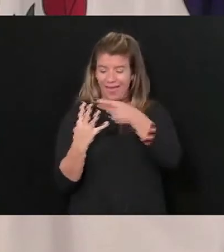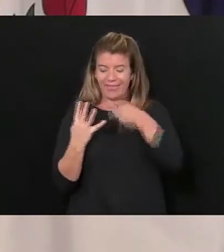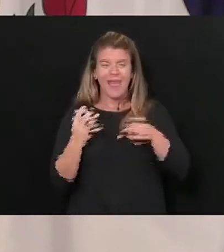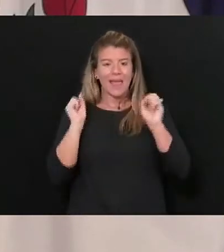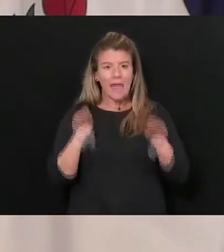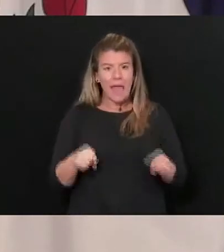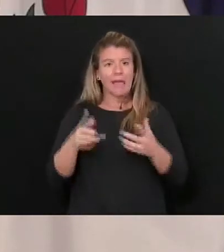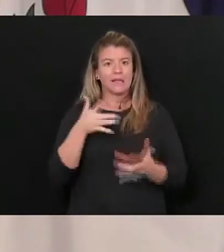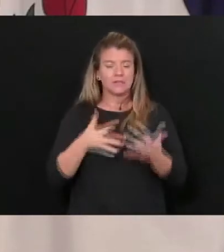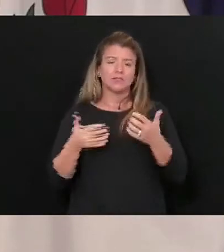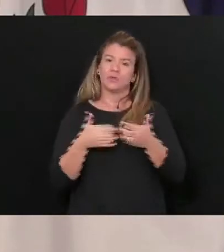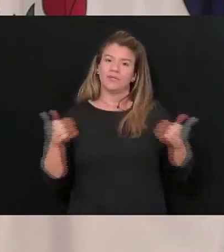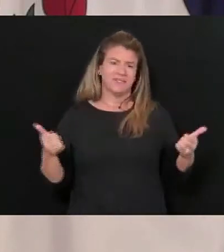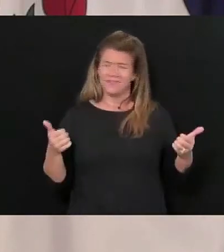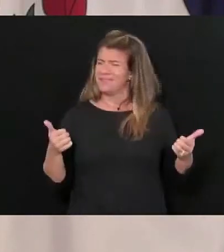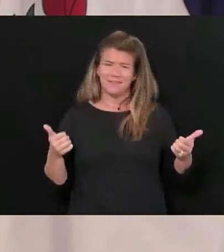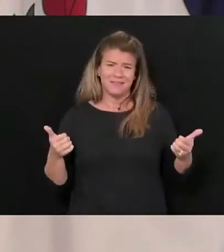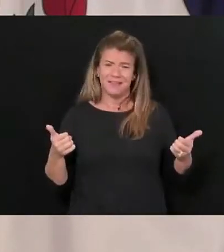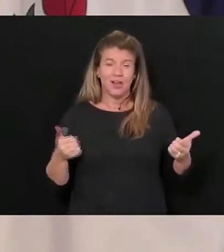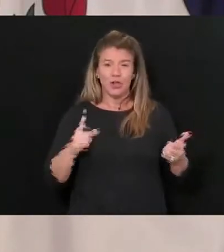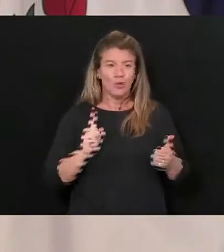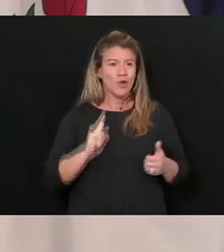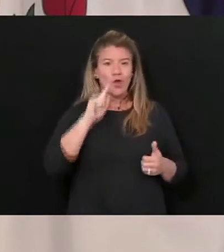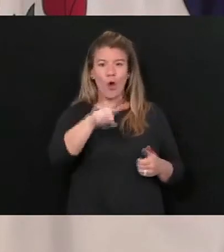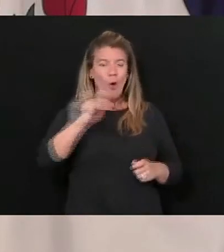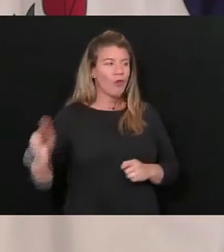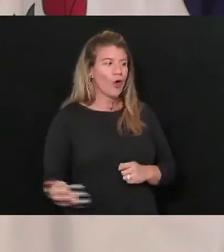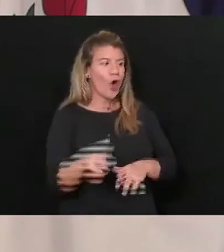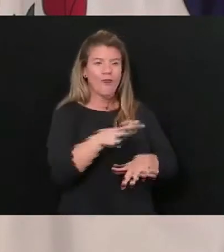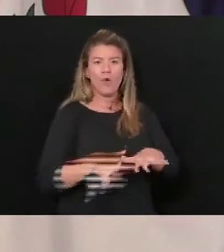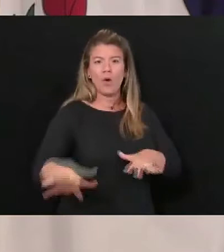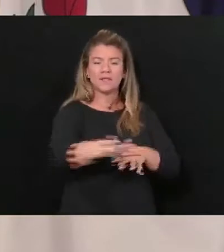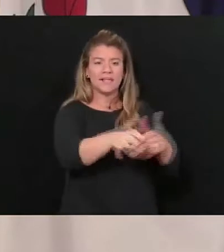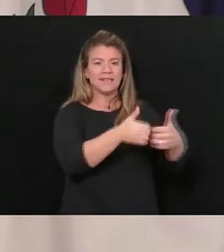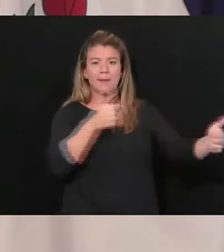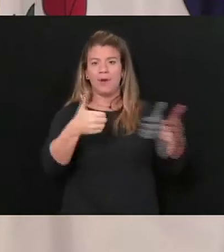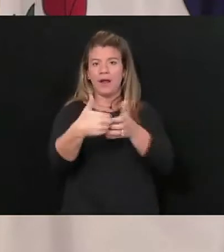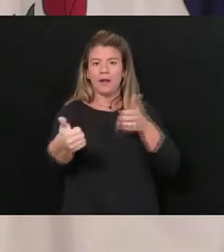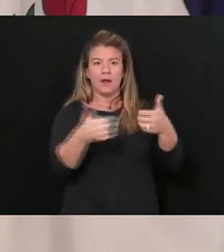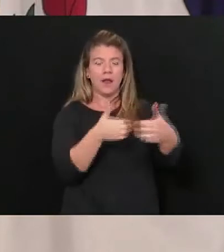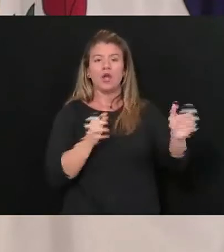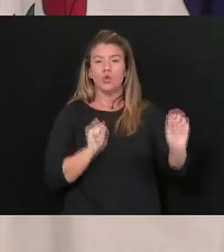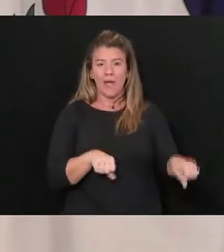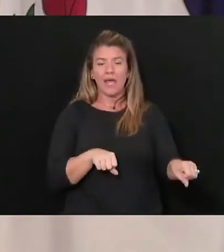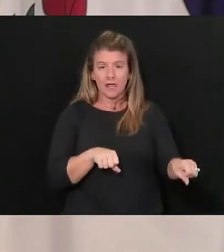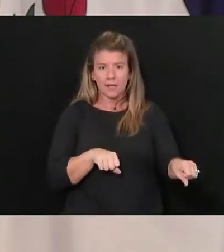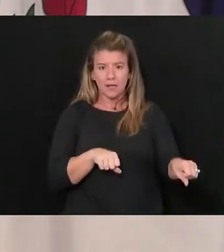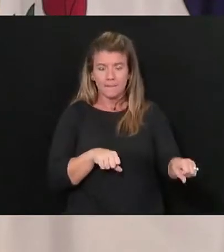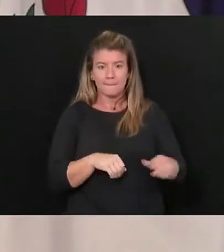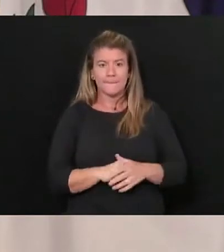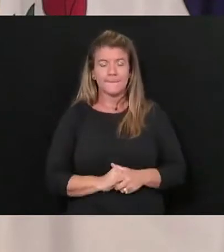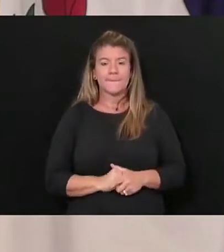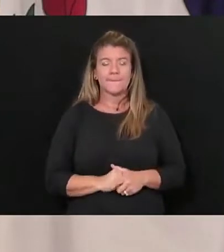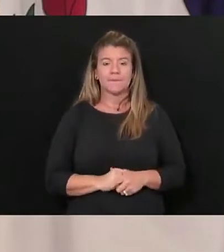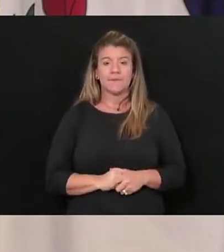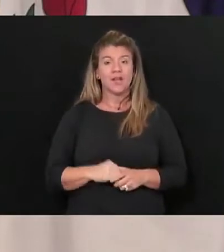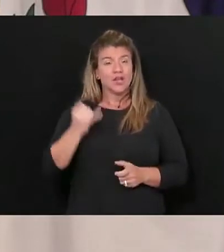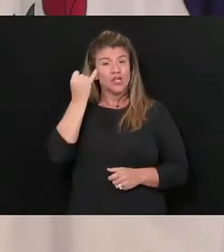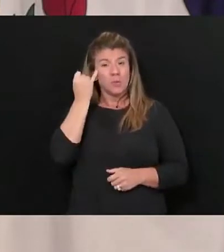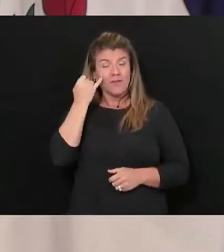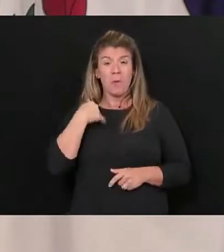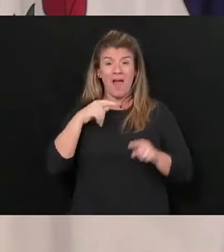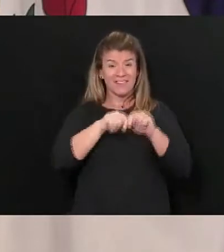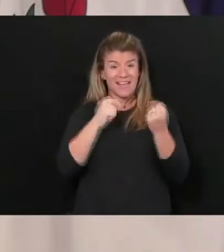distanced way, way, way apart out on the golf course and everything. And it just so happens, if we have a team with